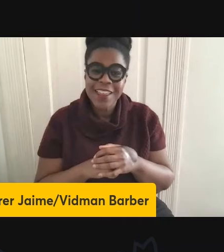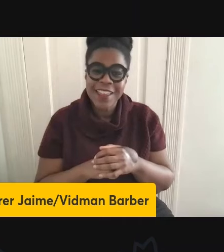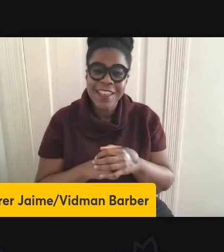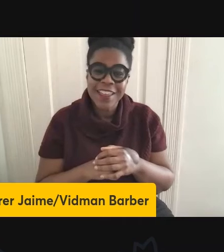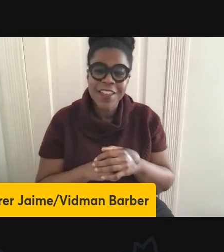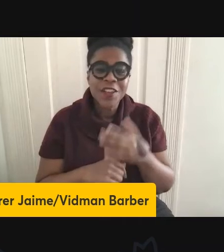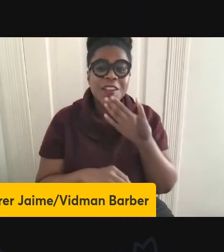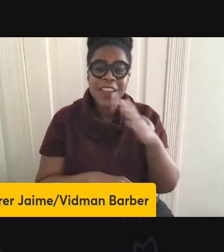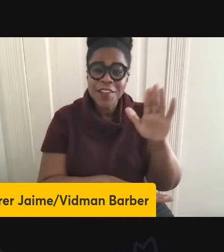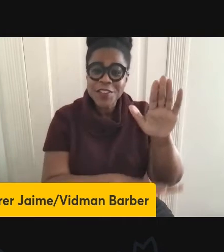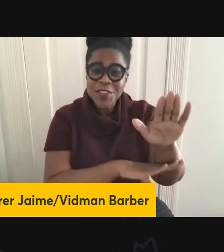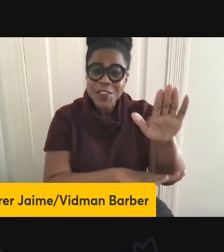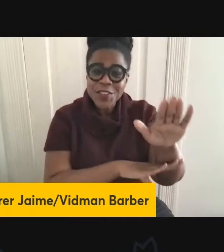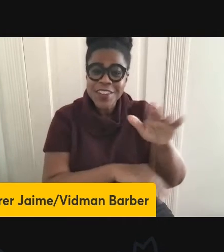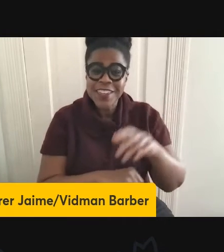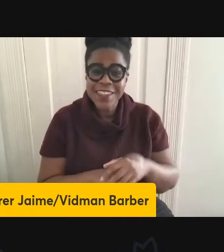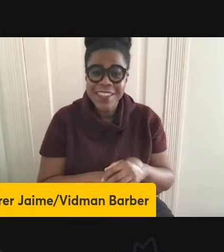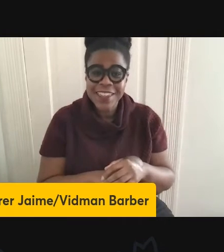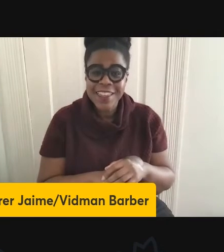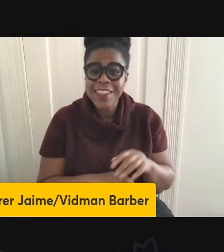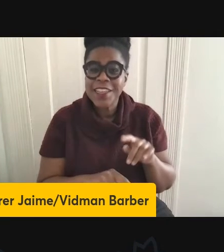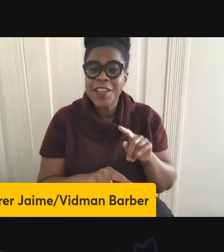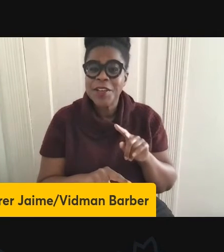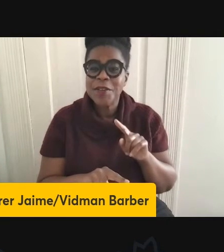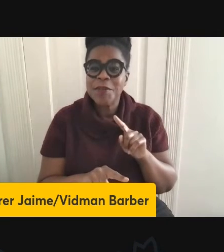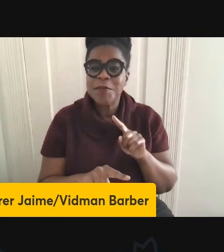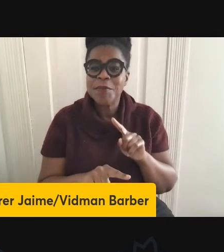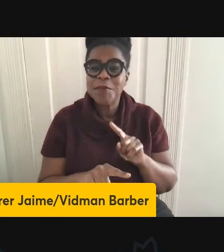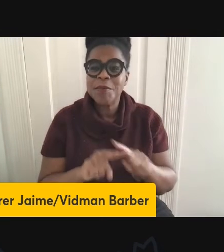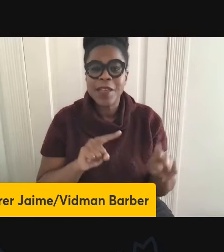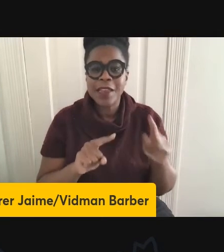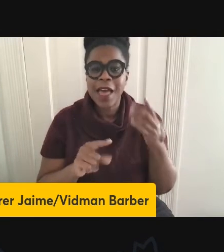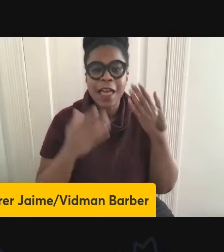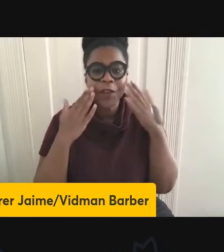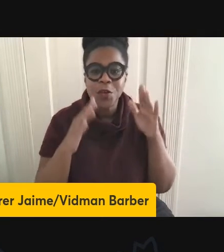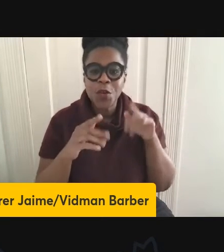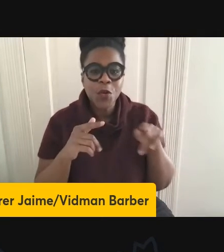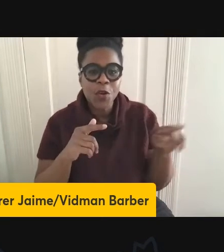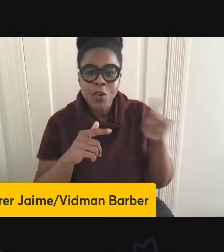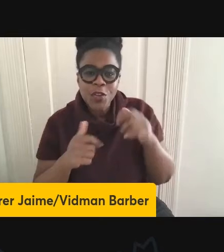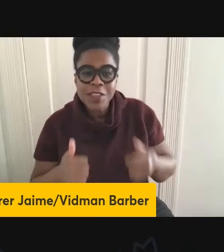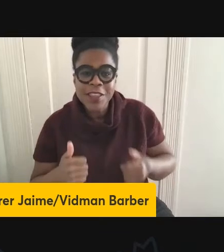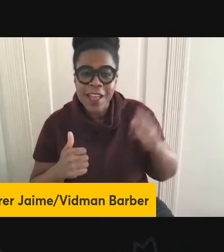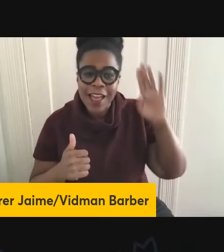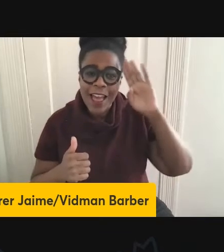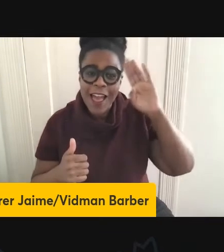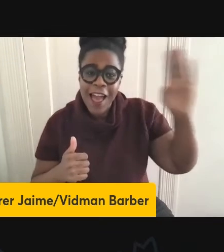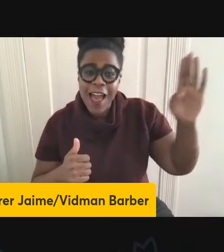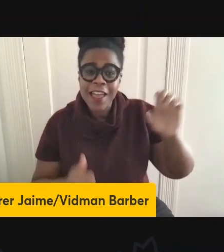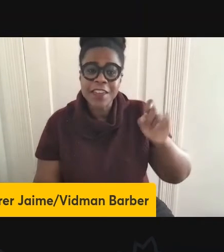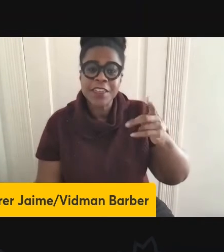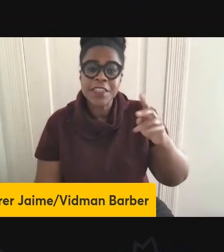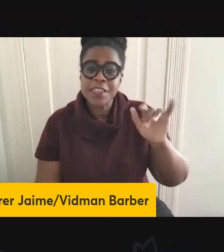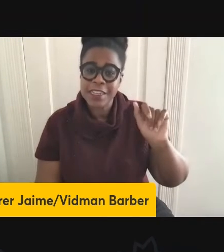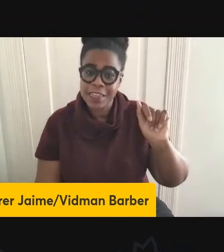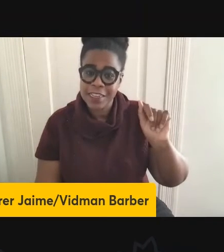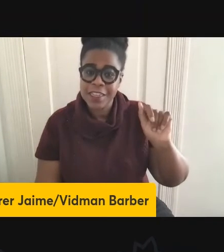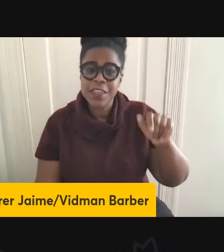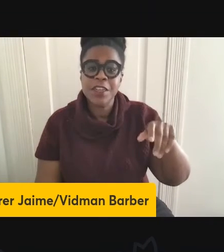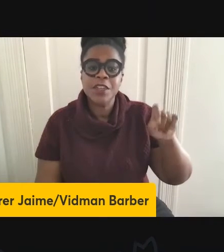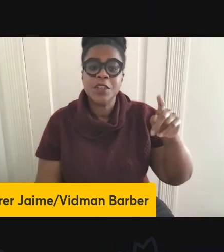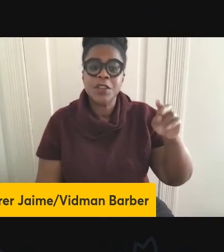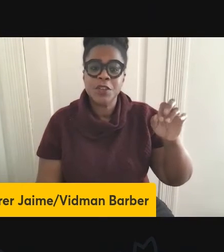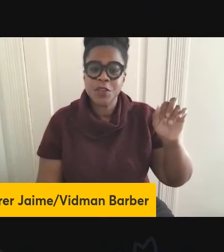good afternoon, but I'm not sure where everyone is. But hi, my name is Dr. Shayla Shorter. I